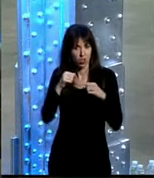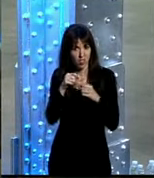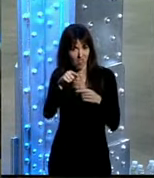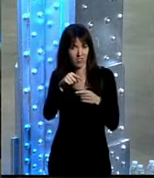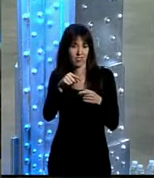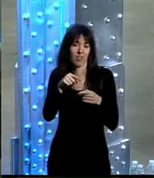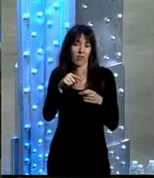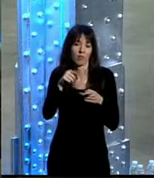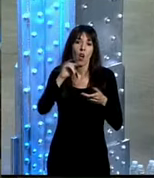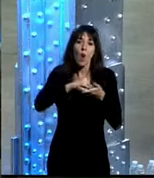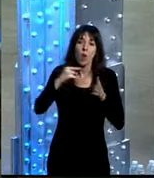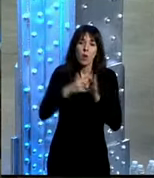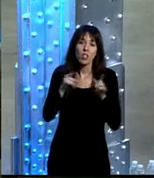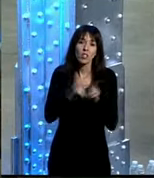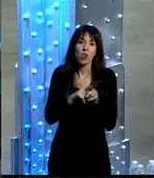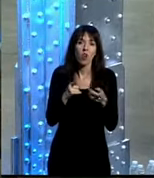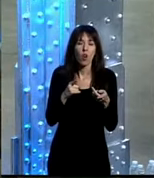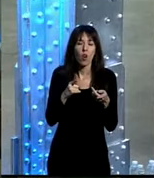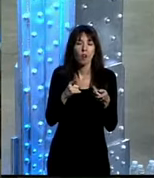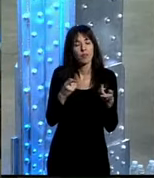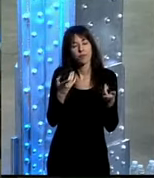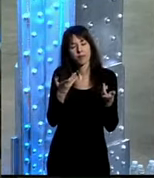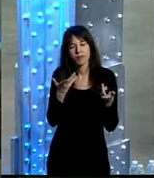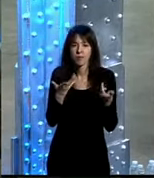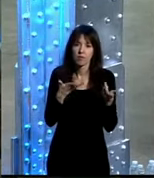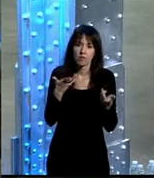It happens in Bogotá.